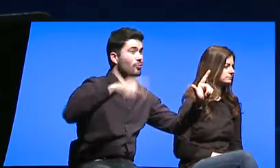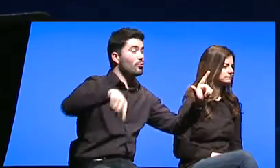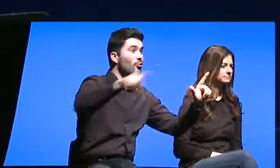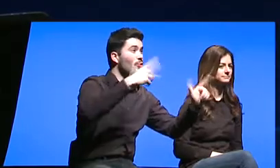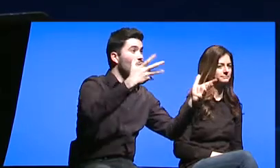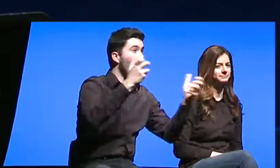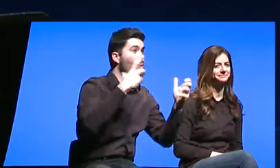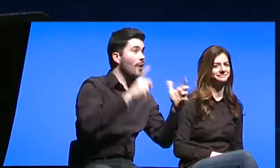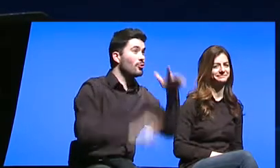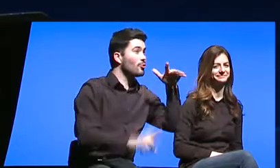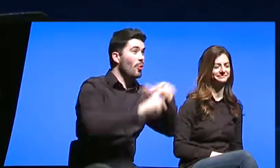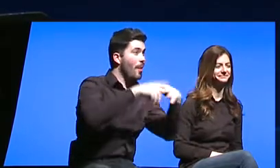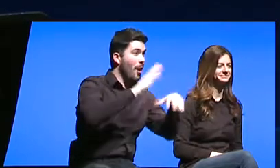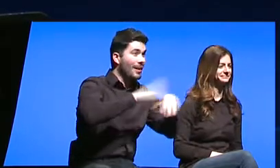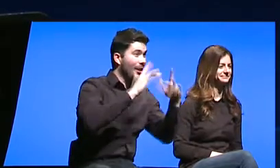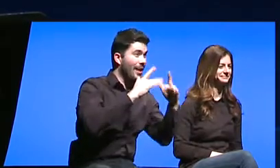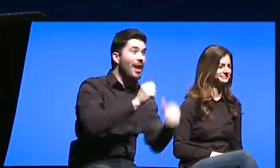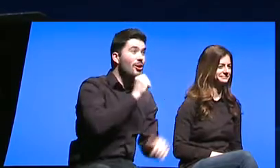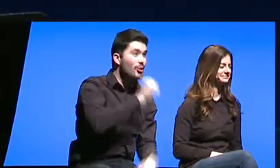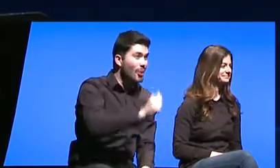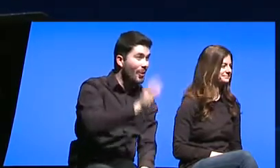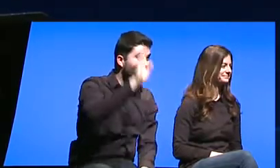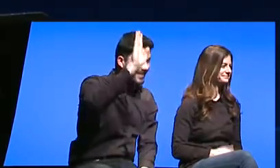please don't ask a question.